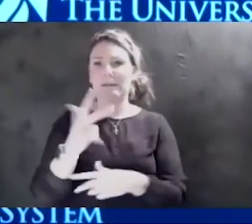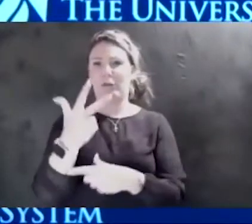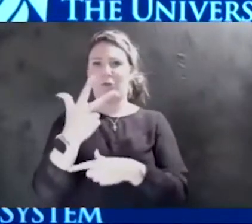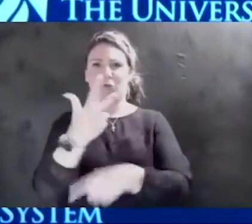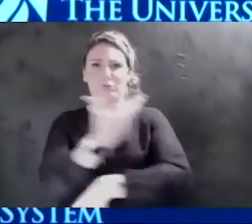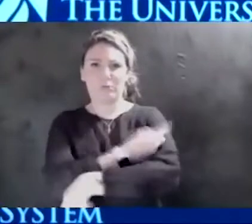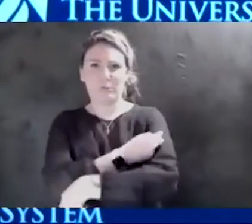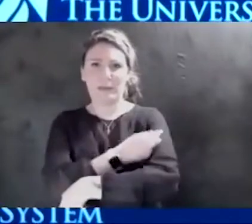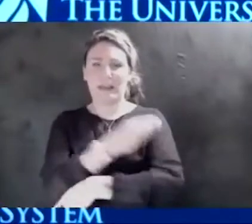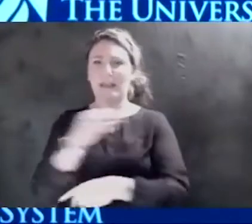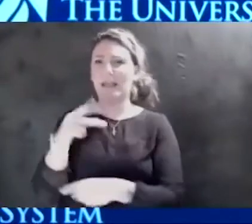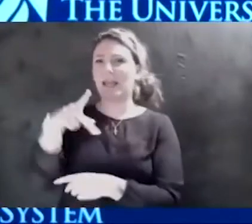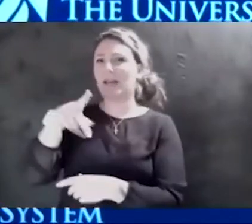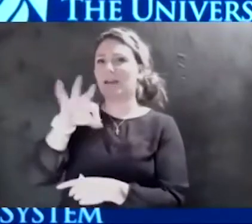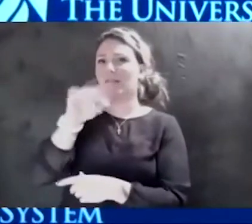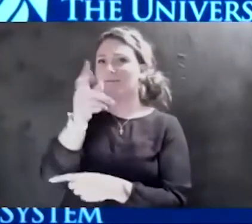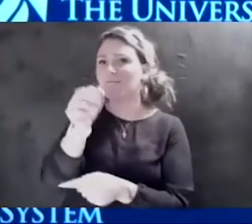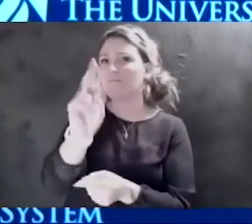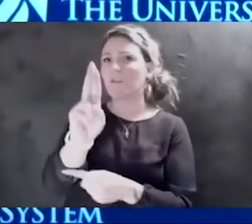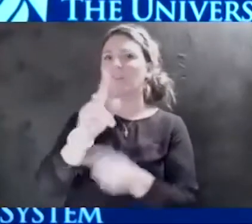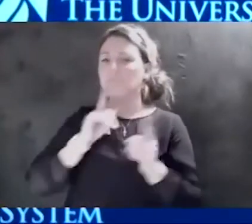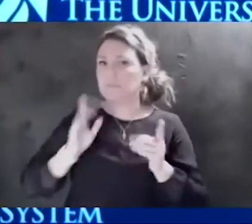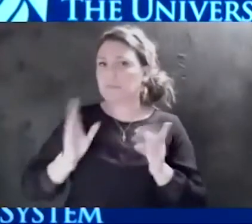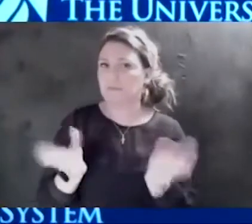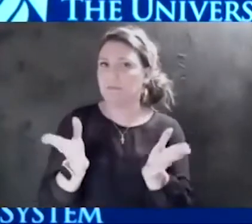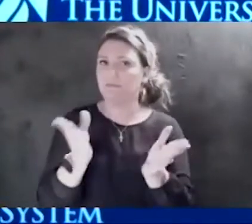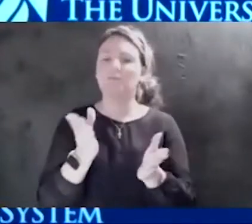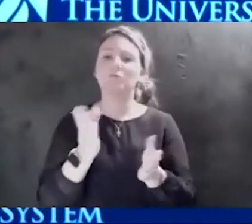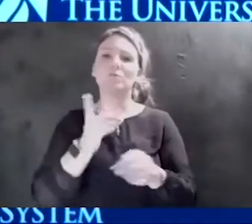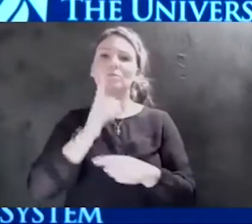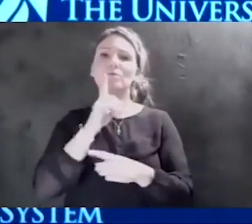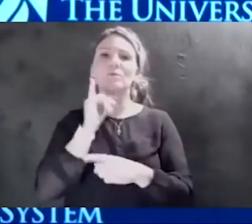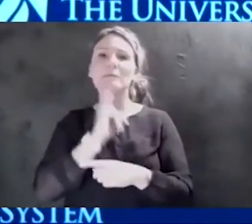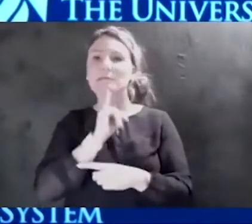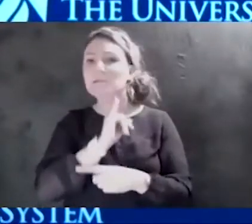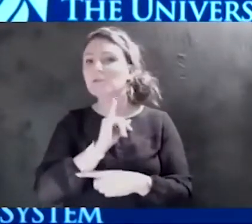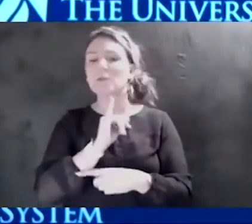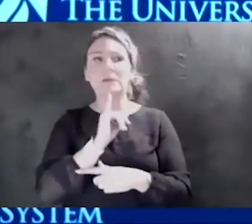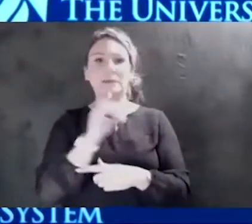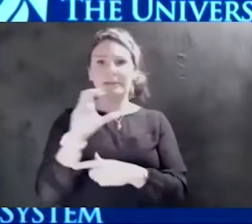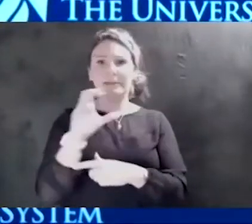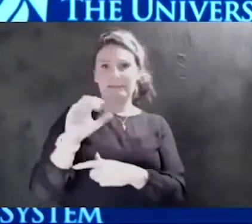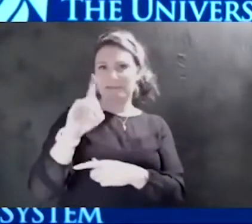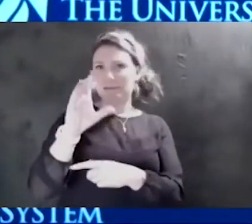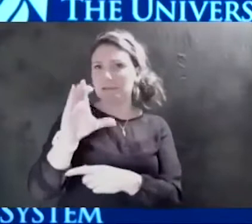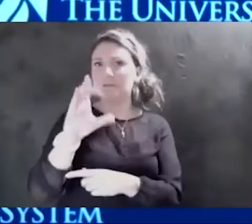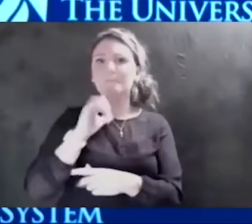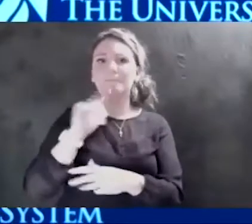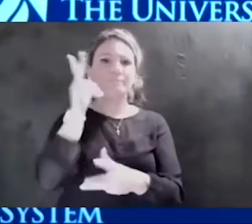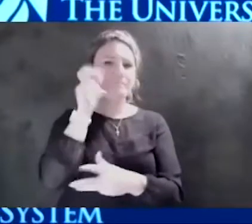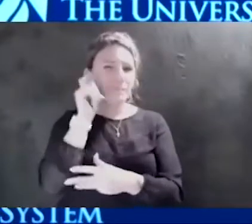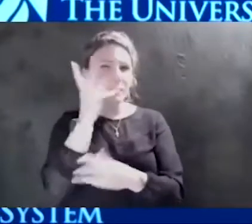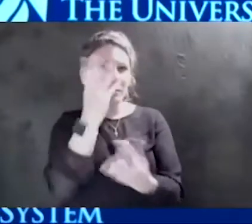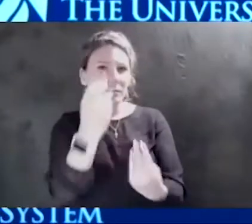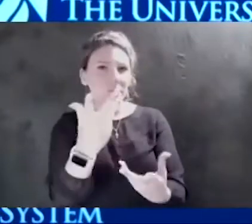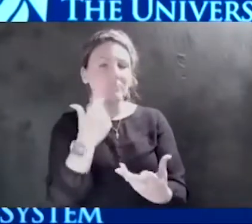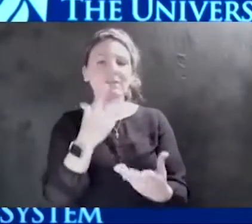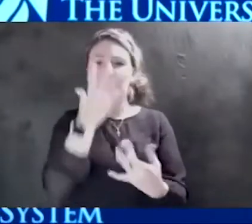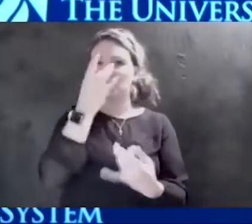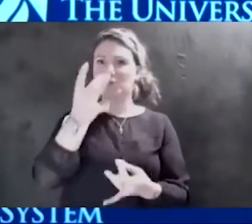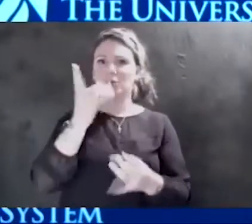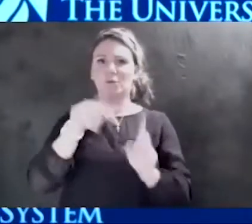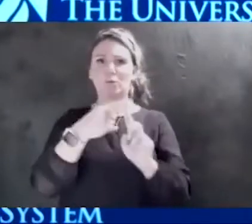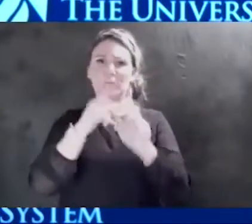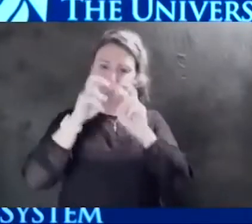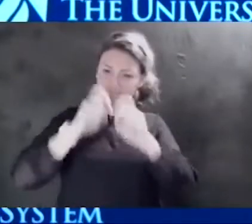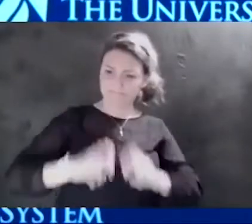of pushed that. Obviously, that's been true in Israel. I know the CDC is hearing the information. It's interesting because when you look at other stuff,